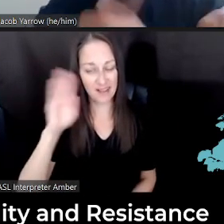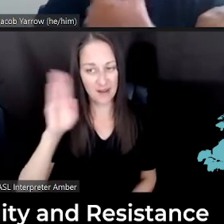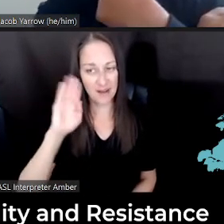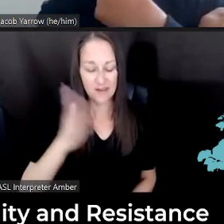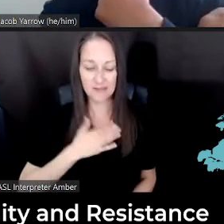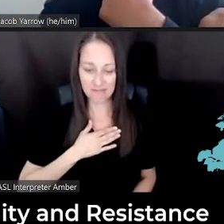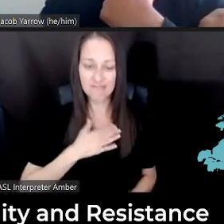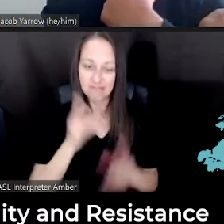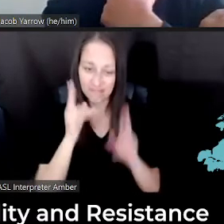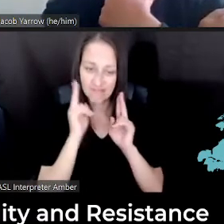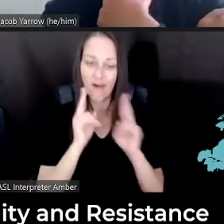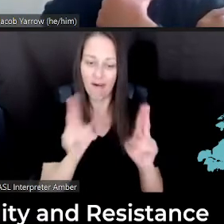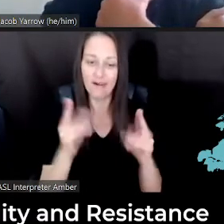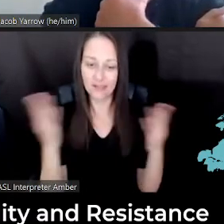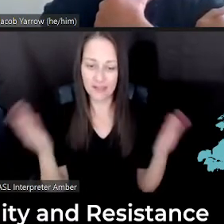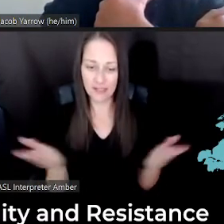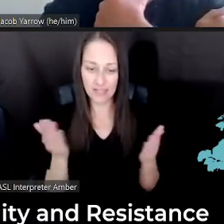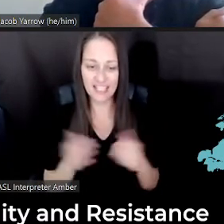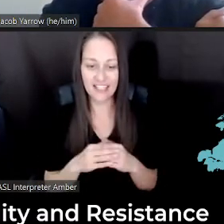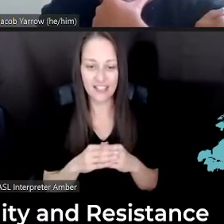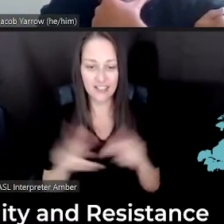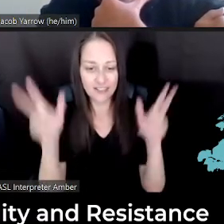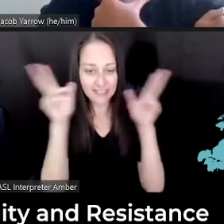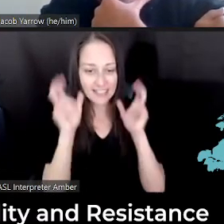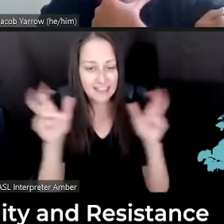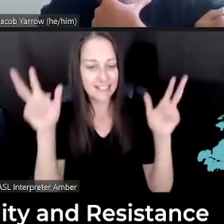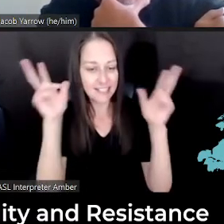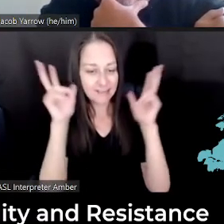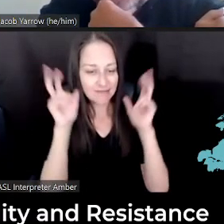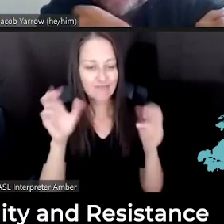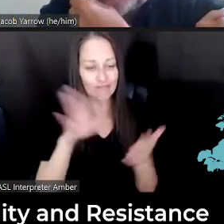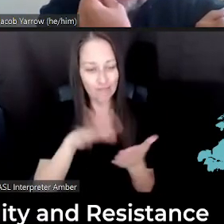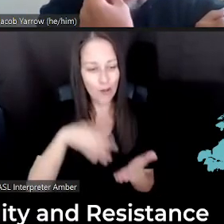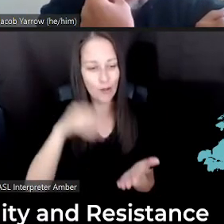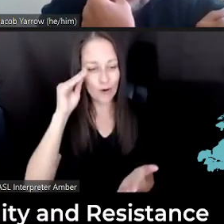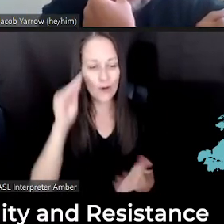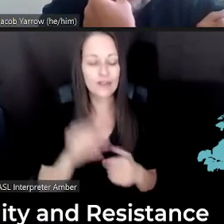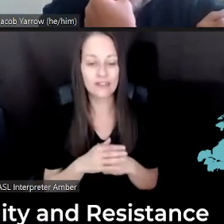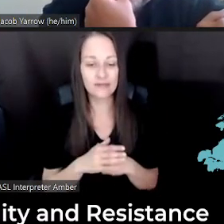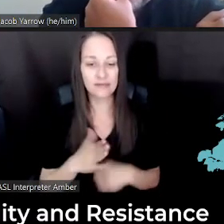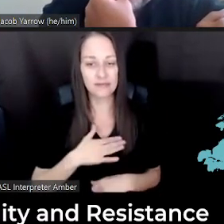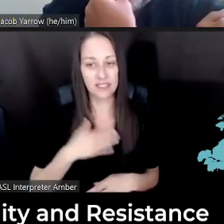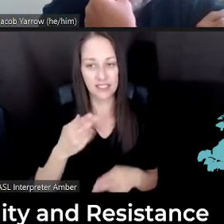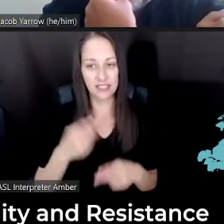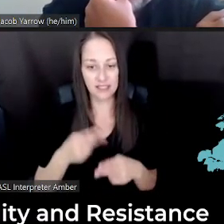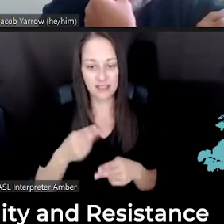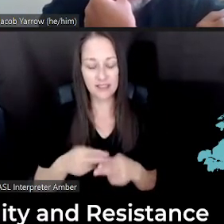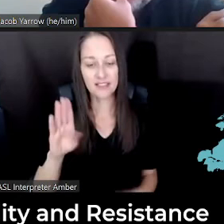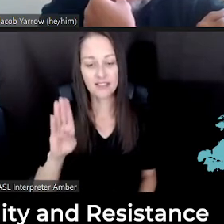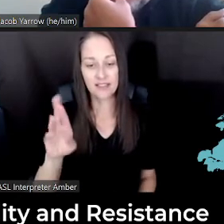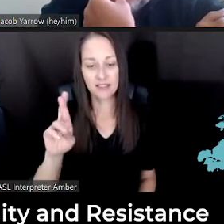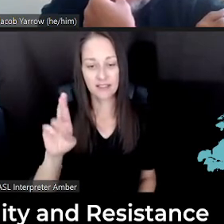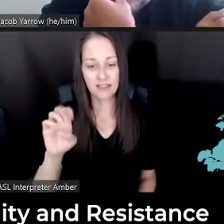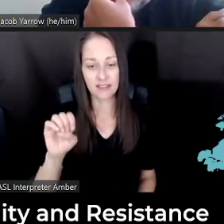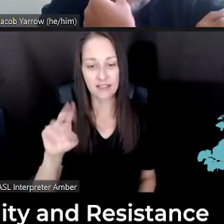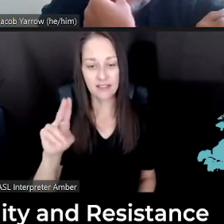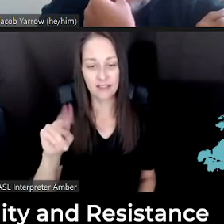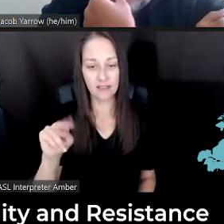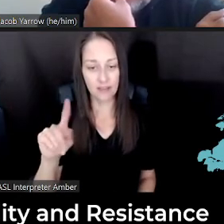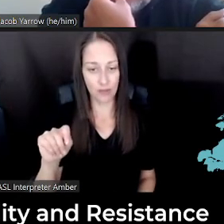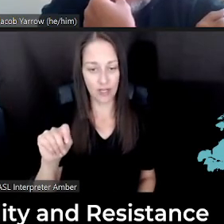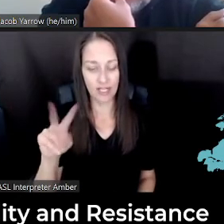to be here to hear and listen and learn. My name is Brent Woods. I go by